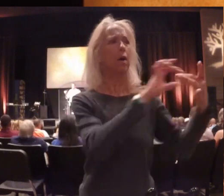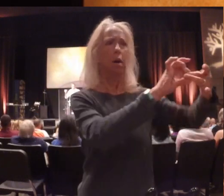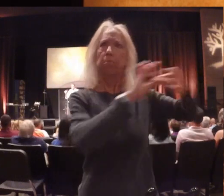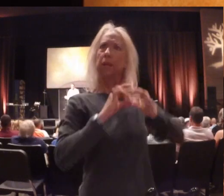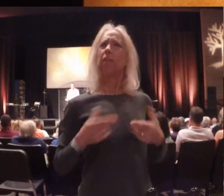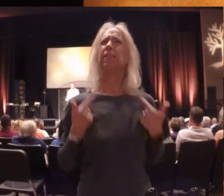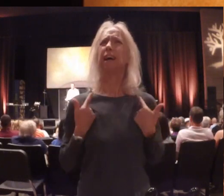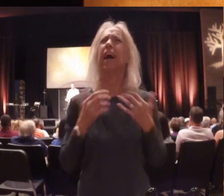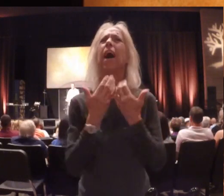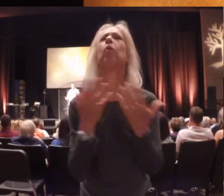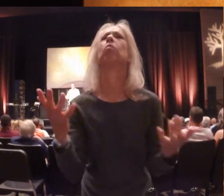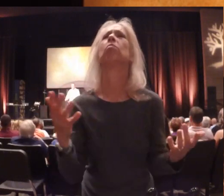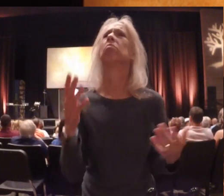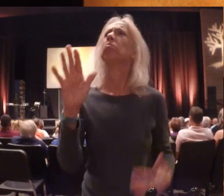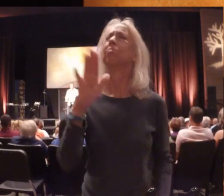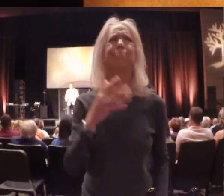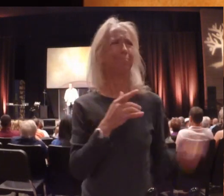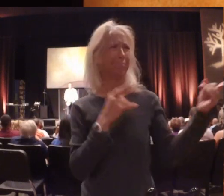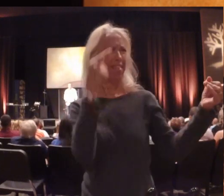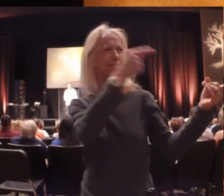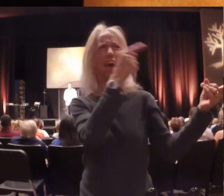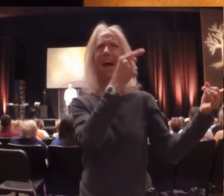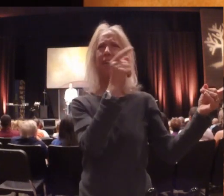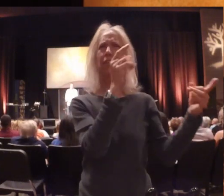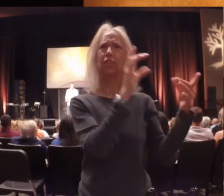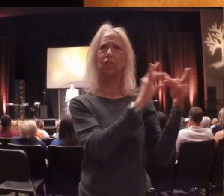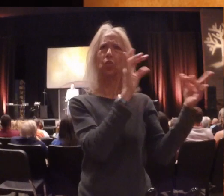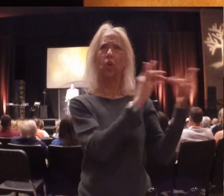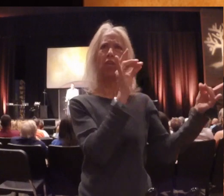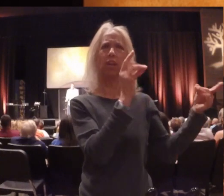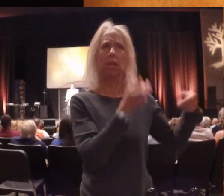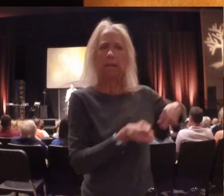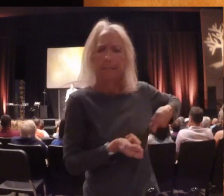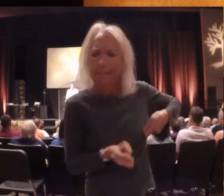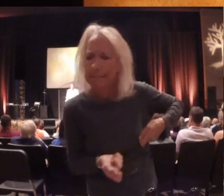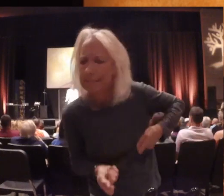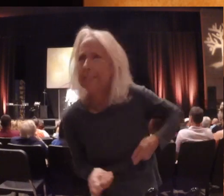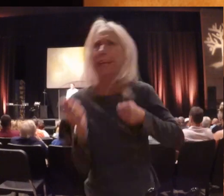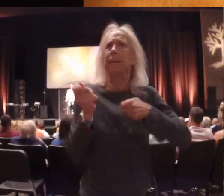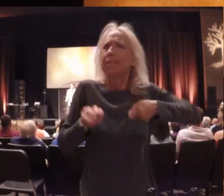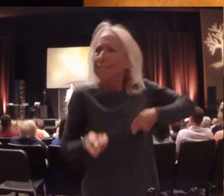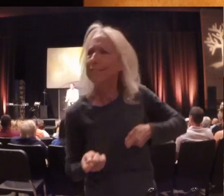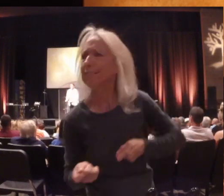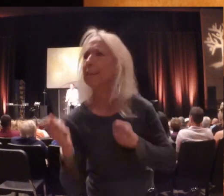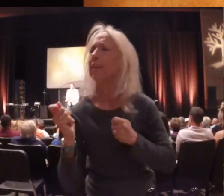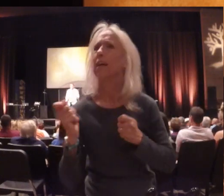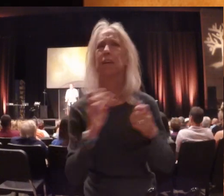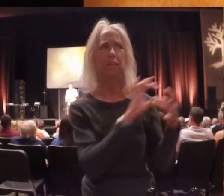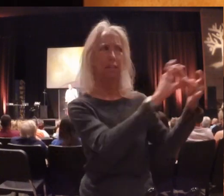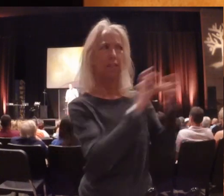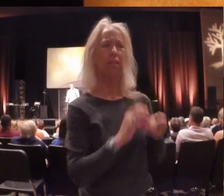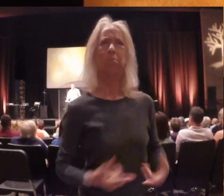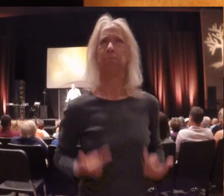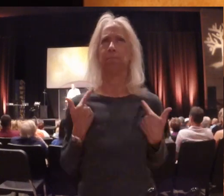Let's get real practical this morning. How does this concept of digging ditches apply to my life today? How is